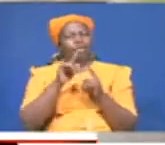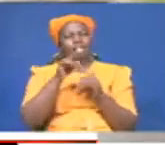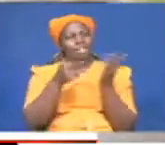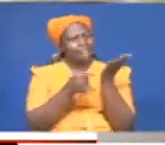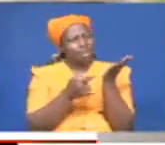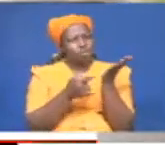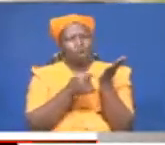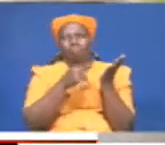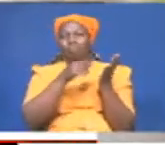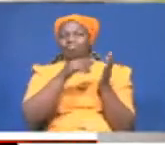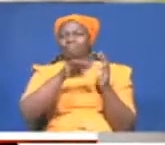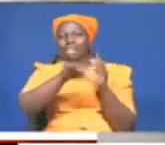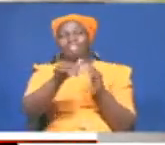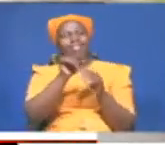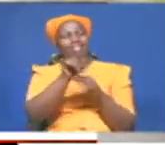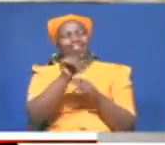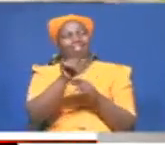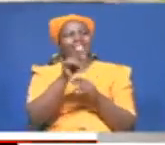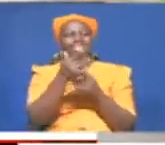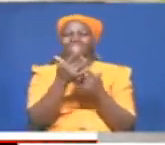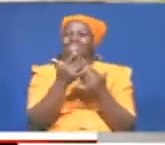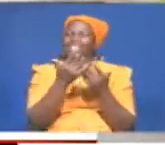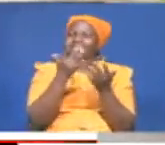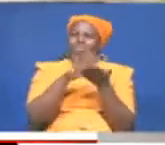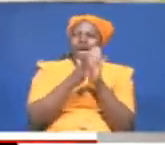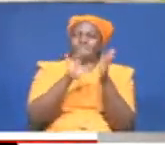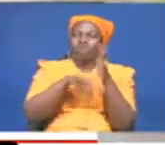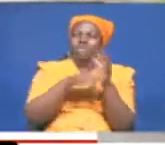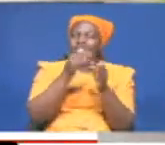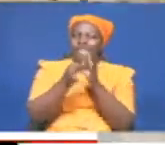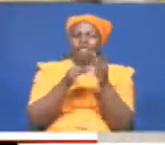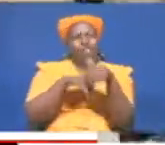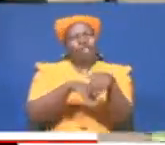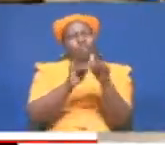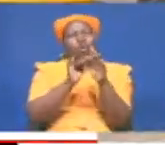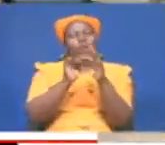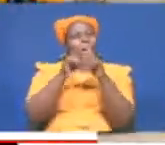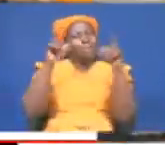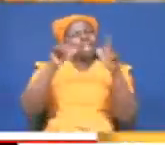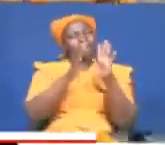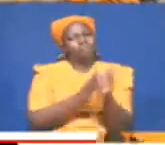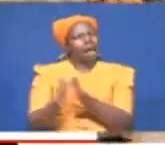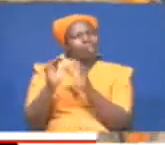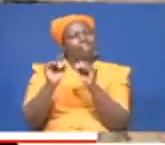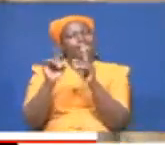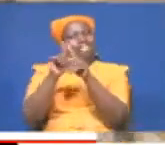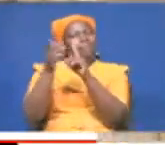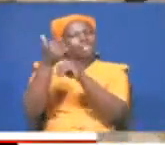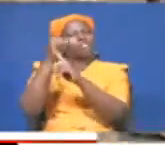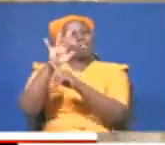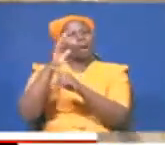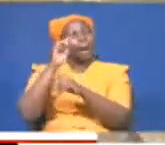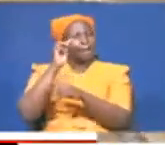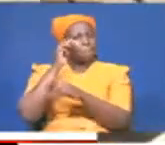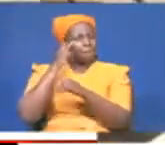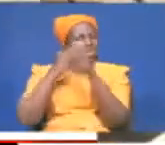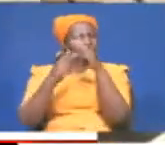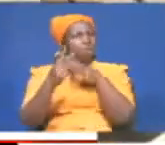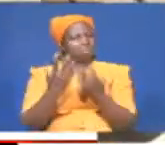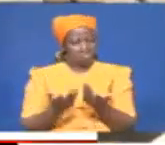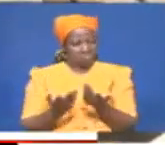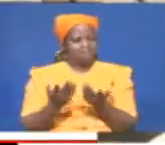strict adherence to its master plan and the achievement of its vision? Sitting on 5,000 acres of